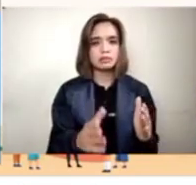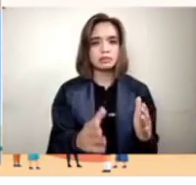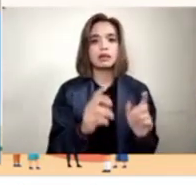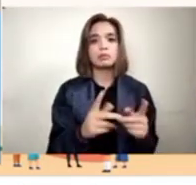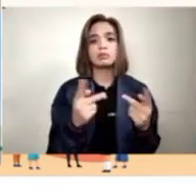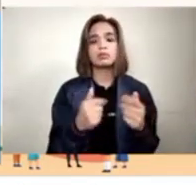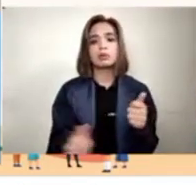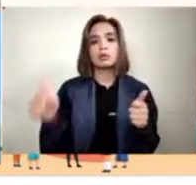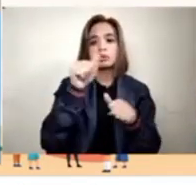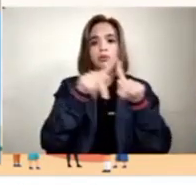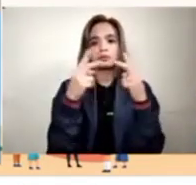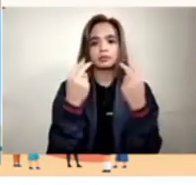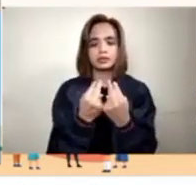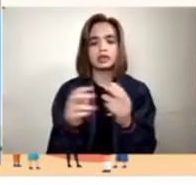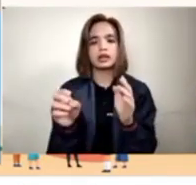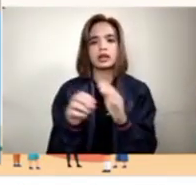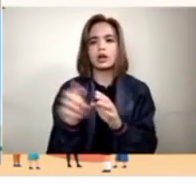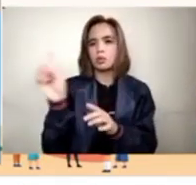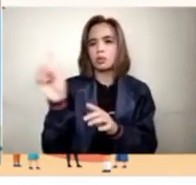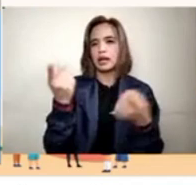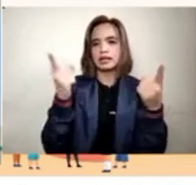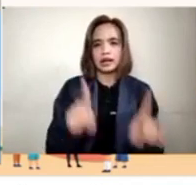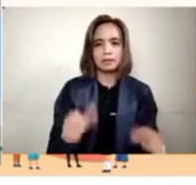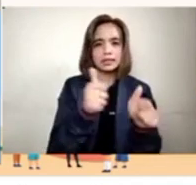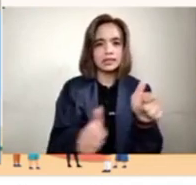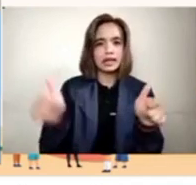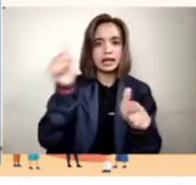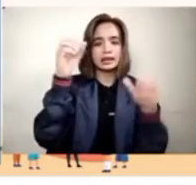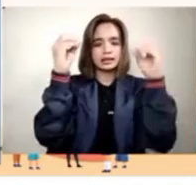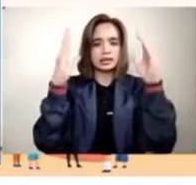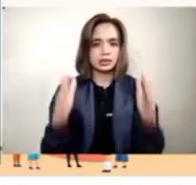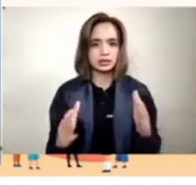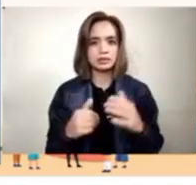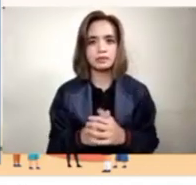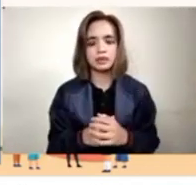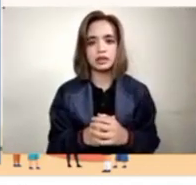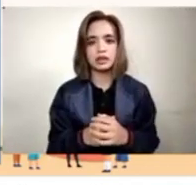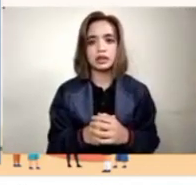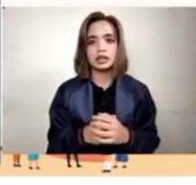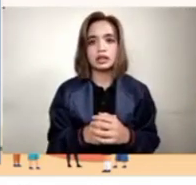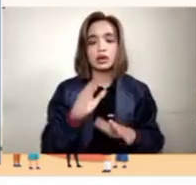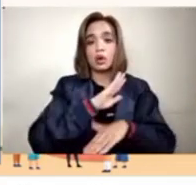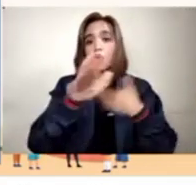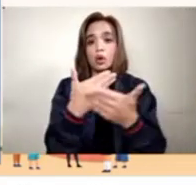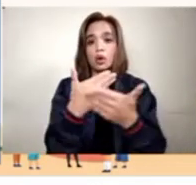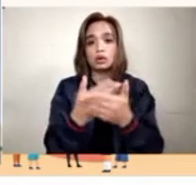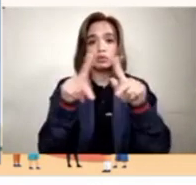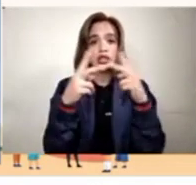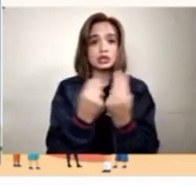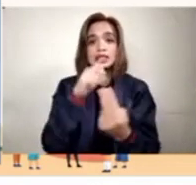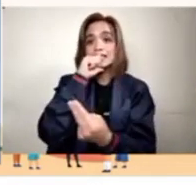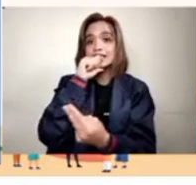career stage. So what happens to the head teacher? all other positions that are not in